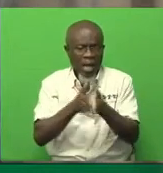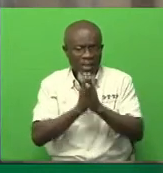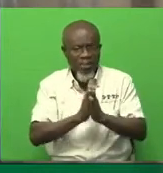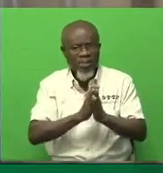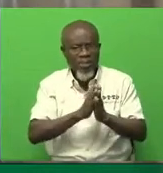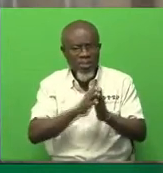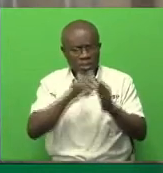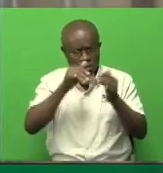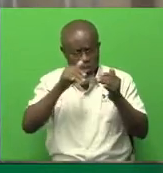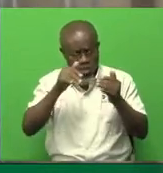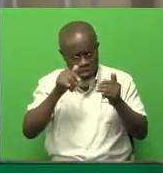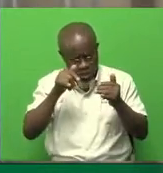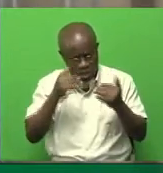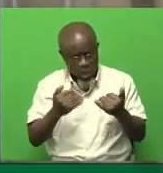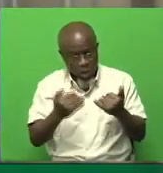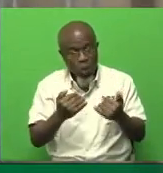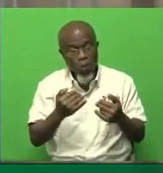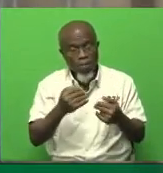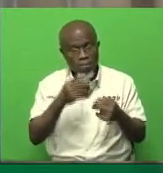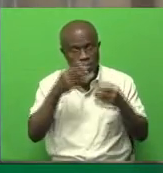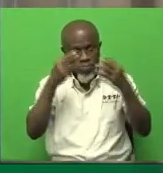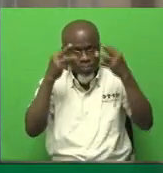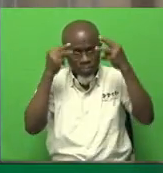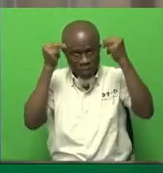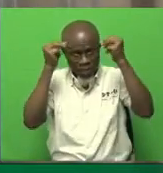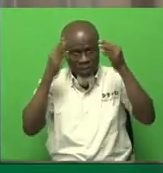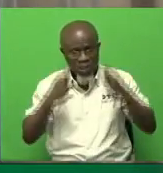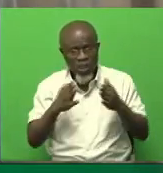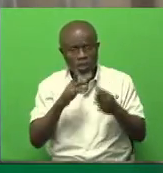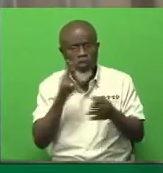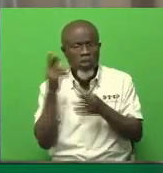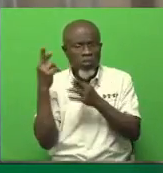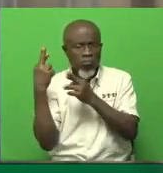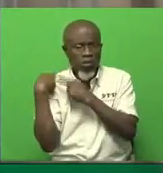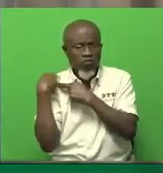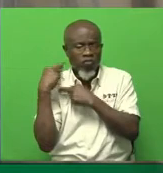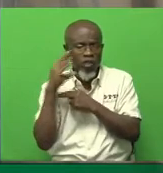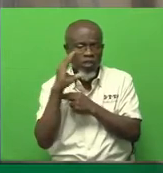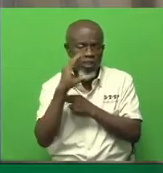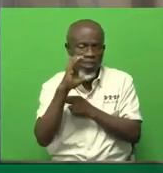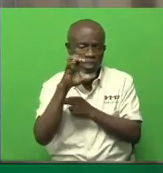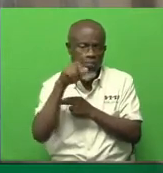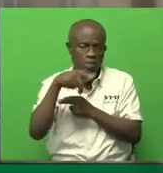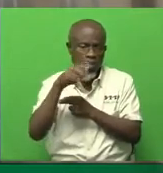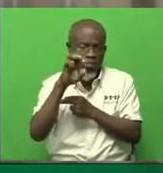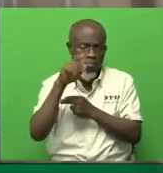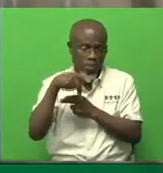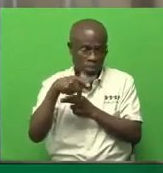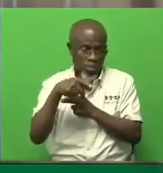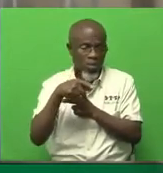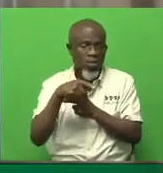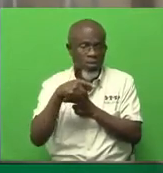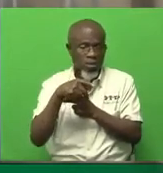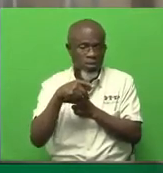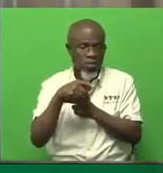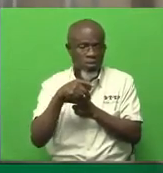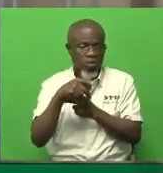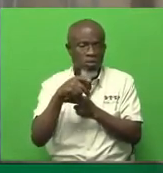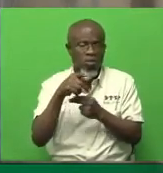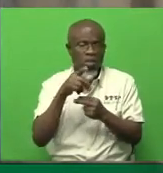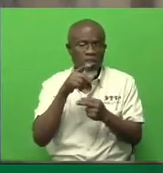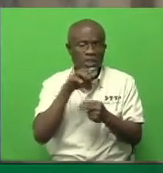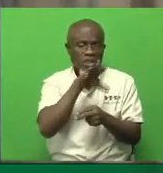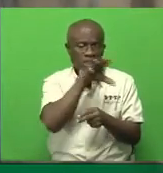which is responsible for cpep for a breakdown of the number of CPAP gangs by constituency not